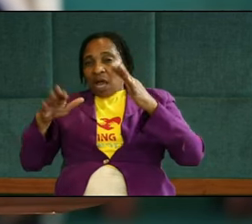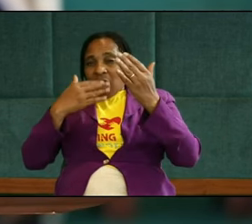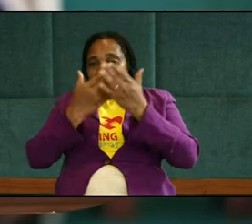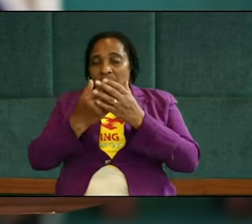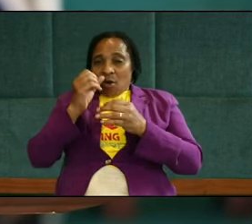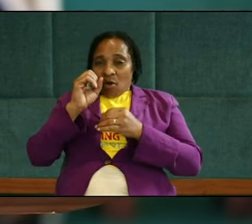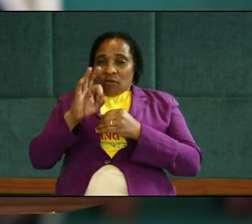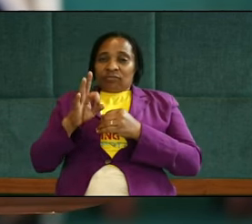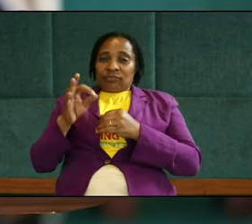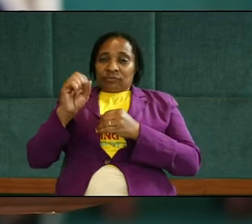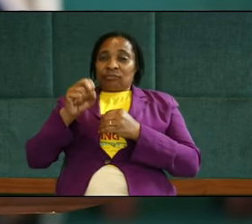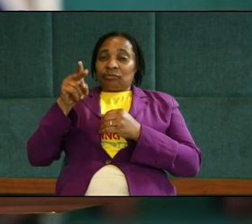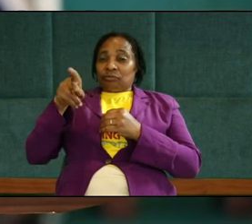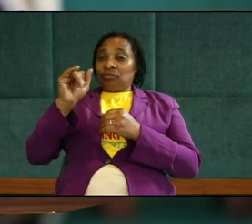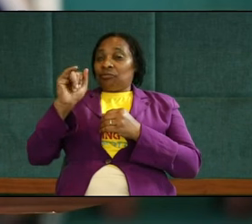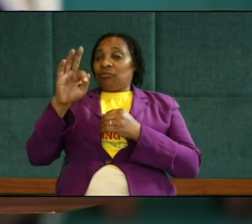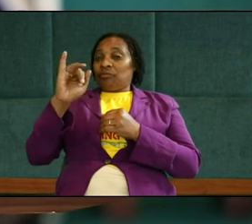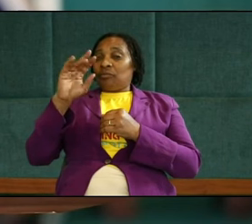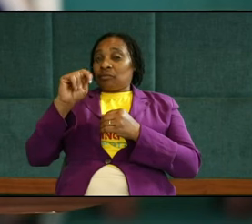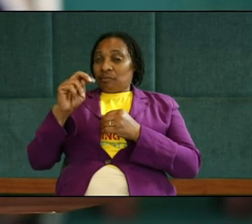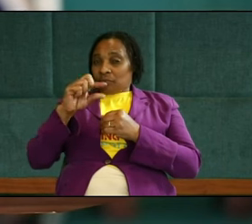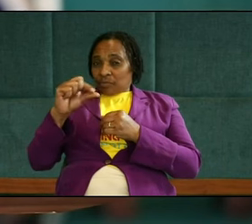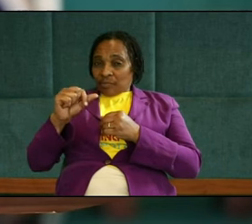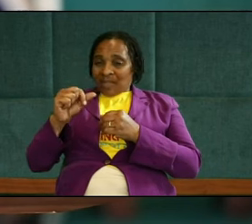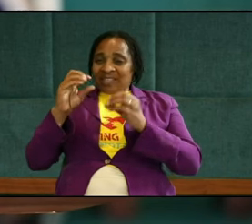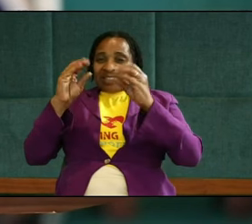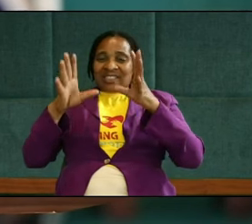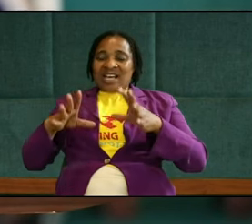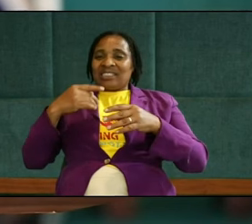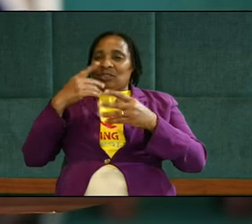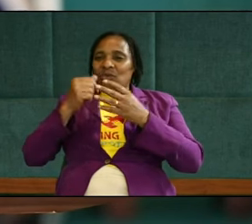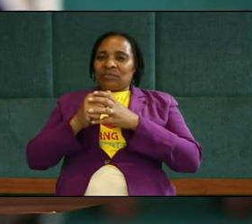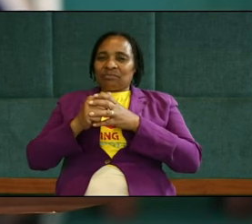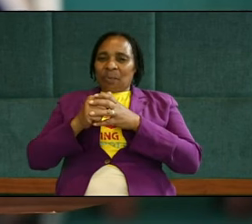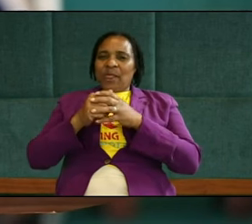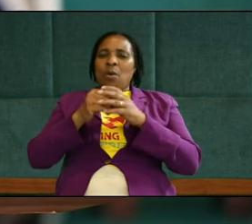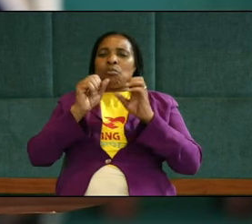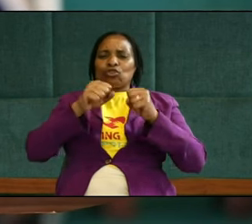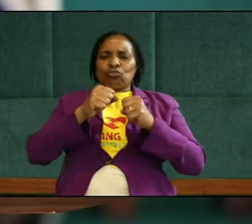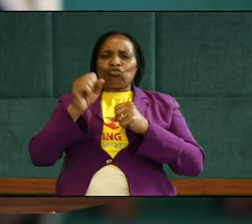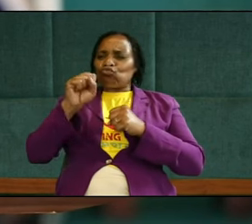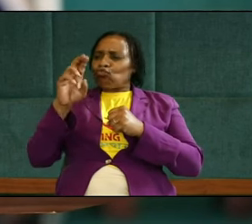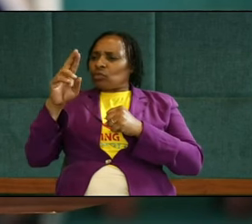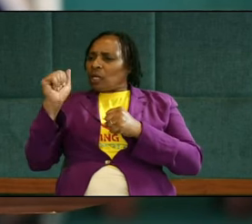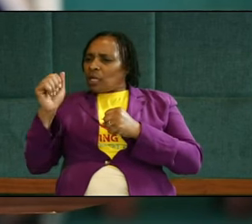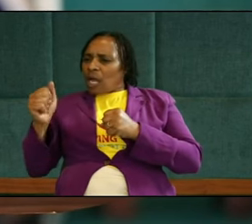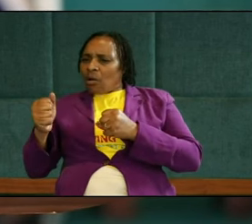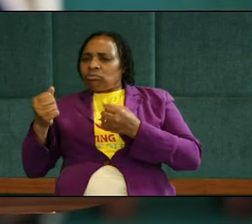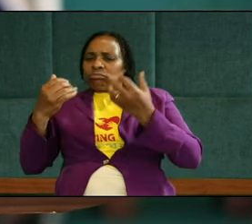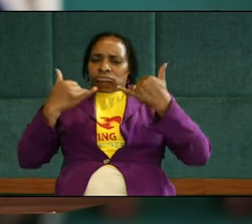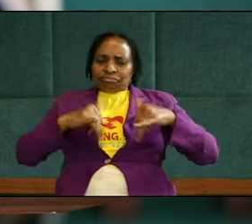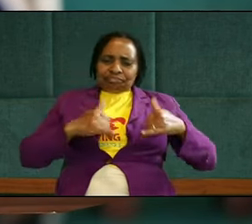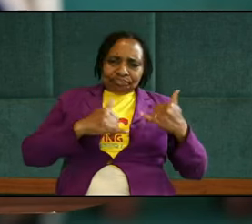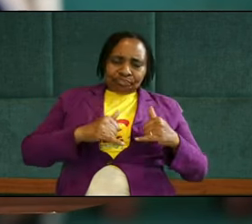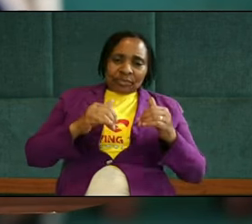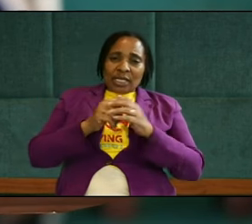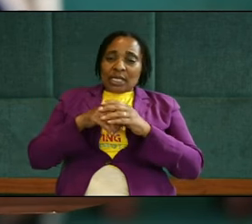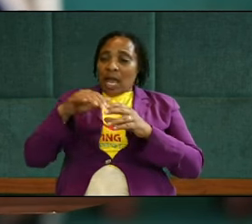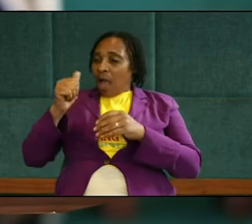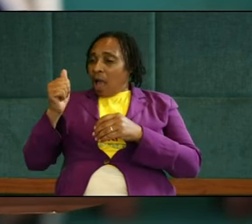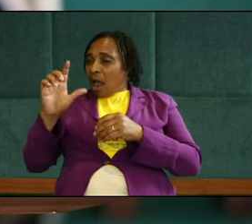And the teacher told Susanna that she would be reciting a poem by an Armenian poet and